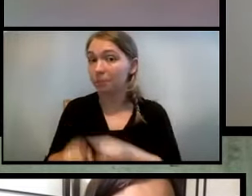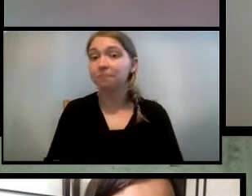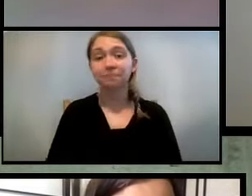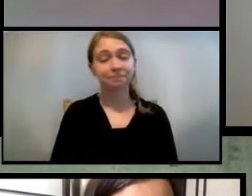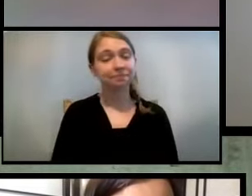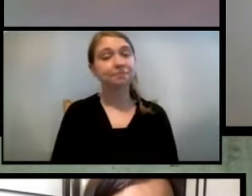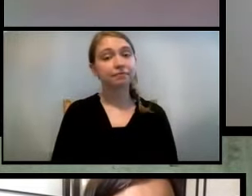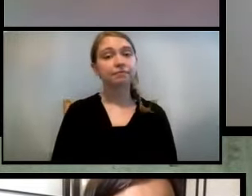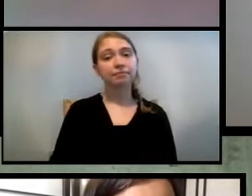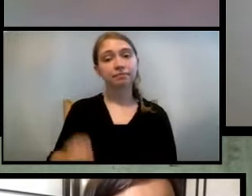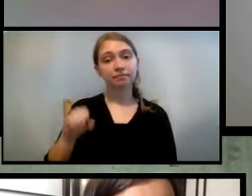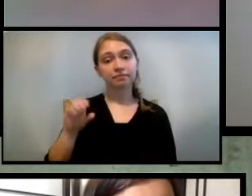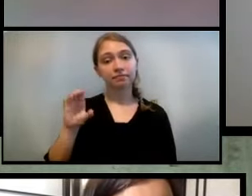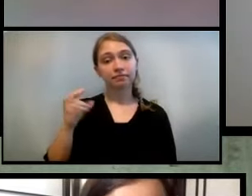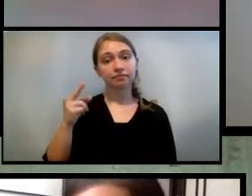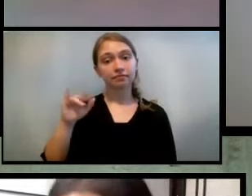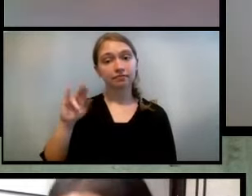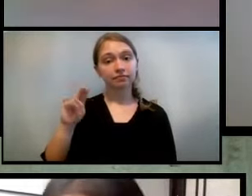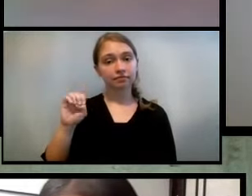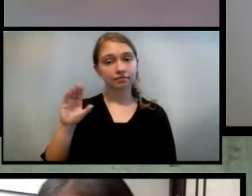Thank you. Chinelo.